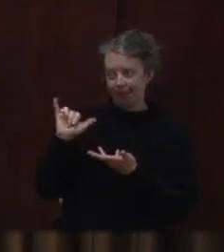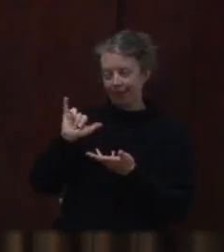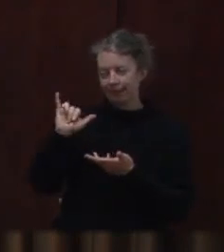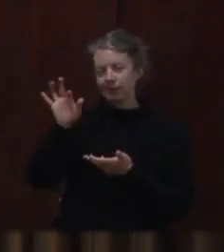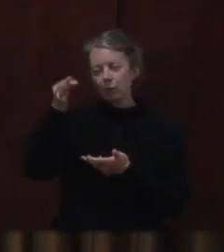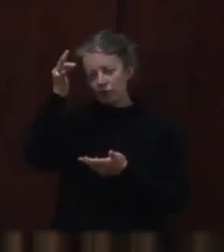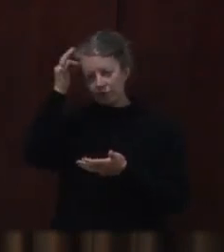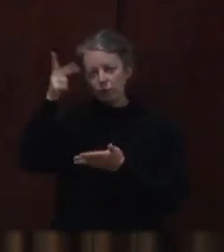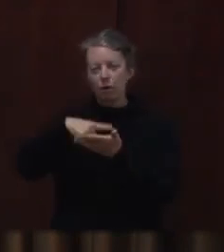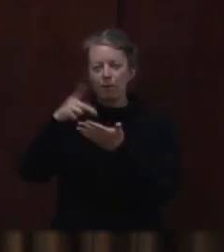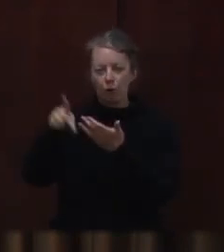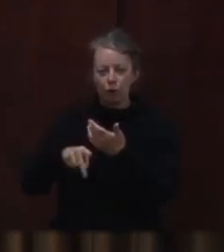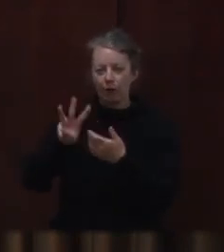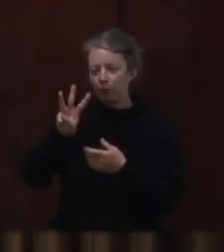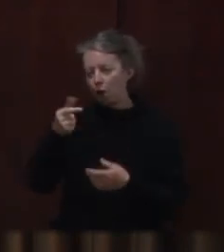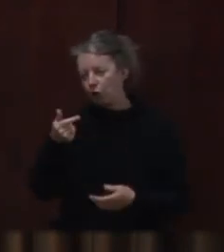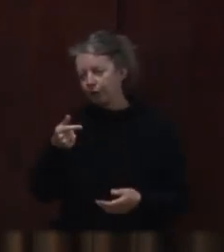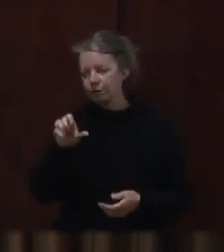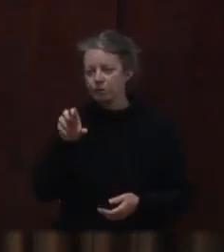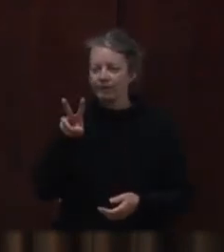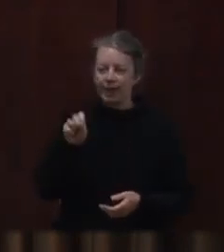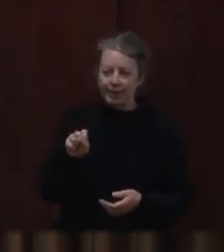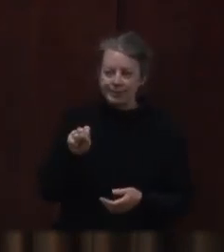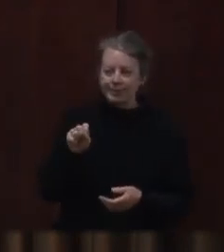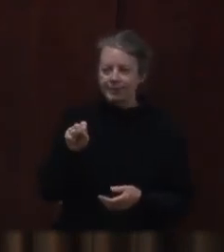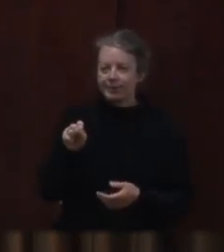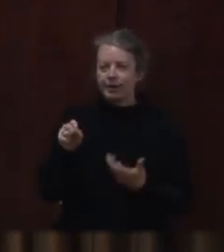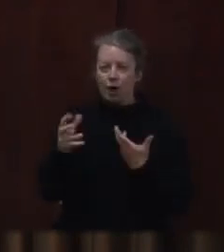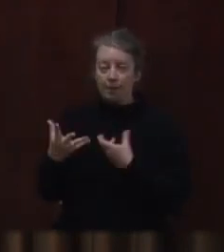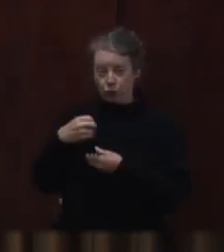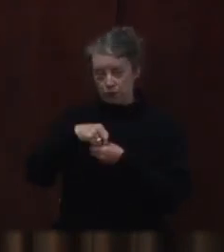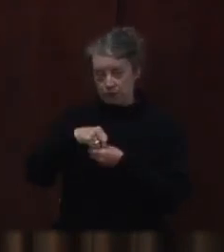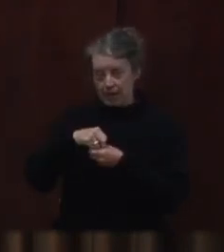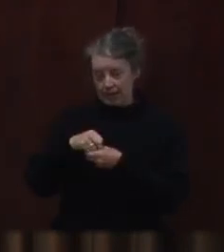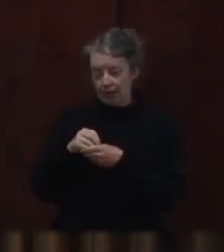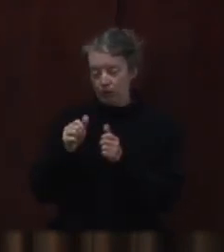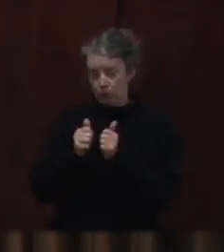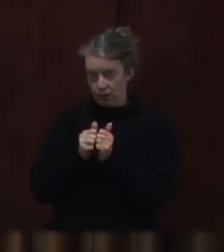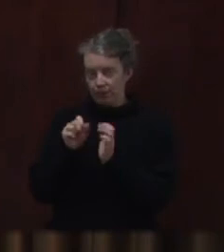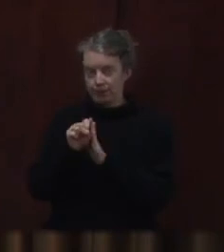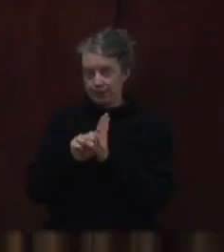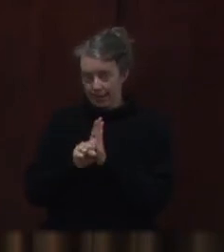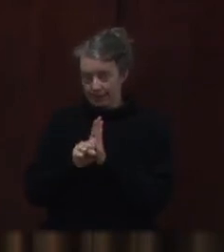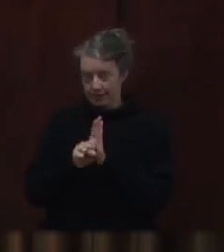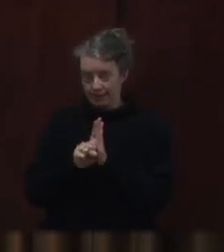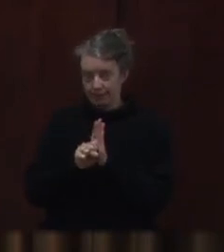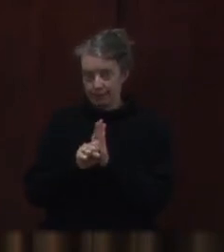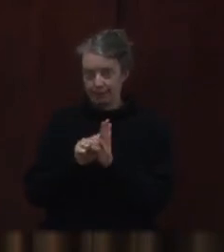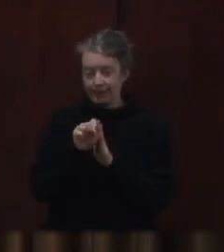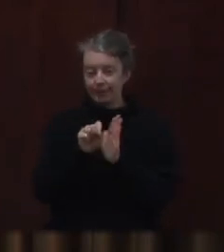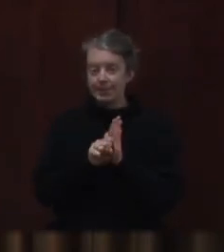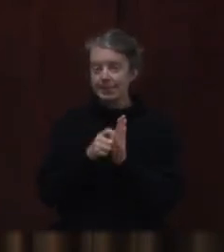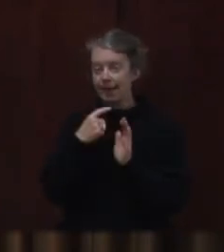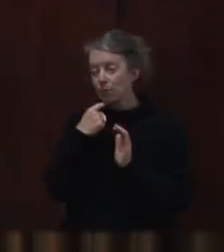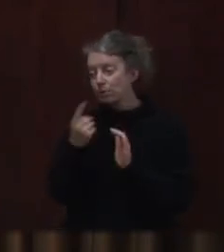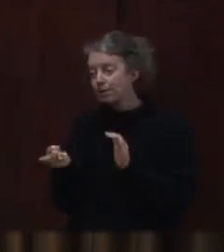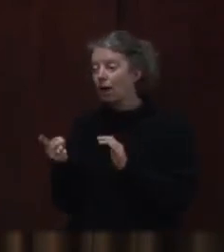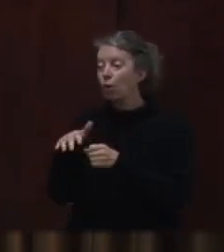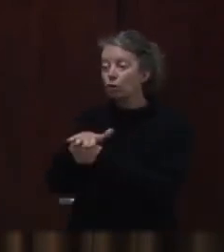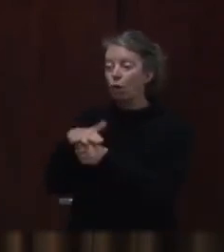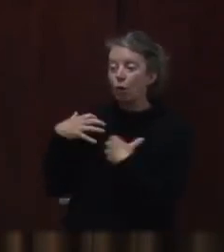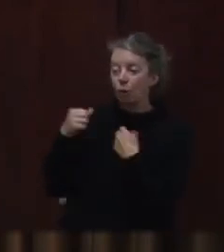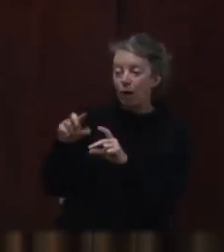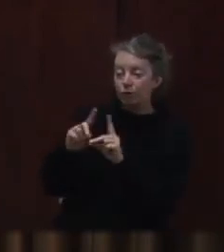program that Walgreens and CVS participates in. The state will say to local health departments, to other vaccine providers,